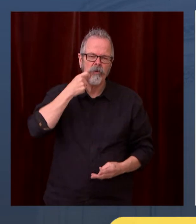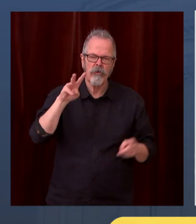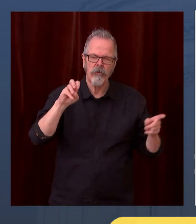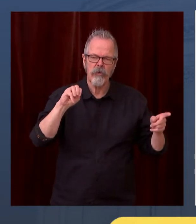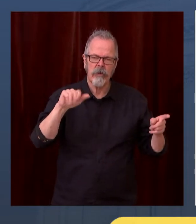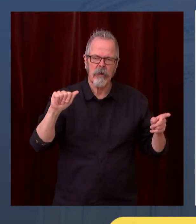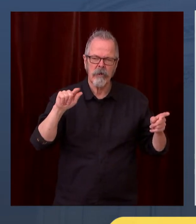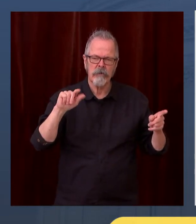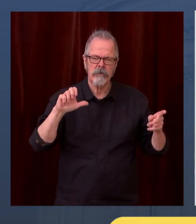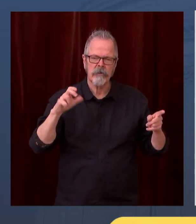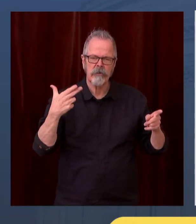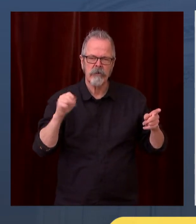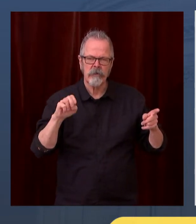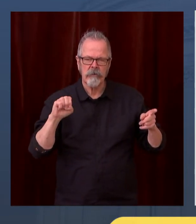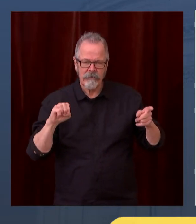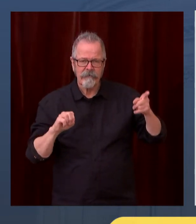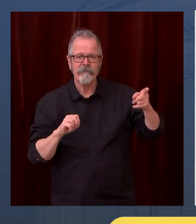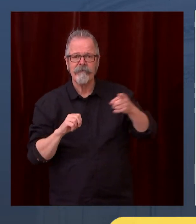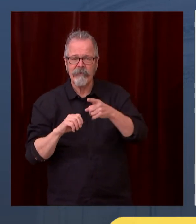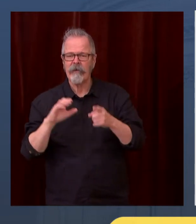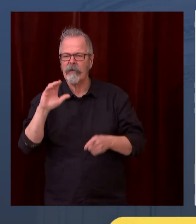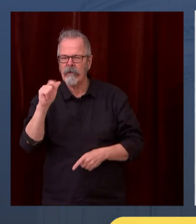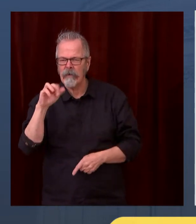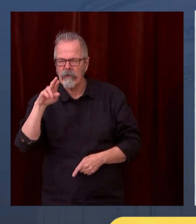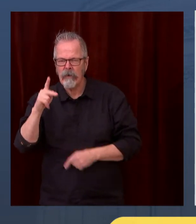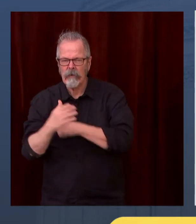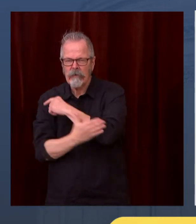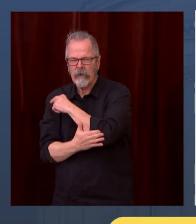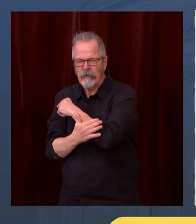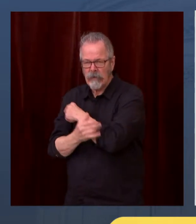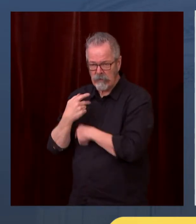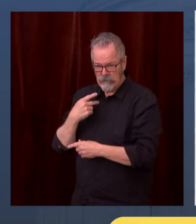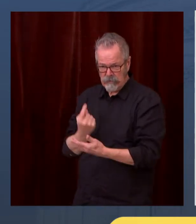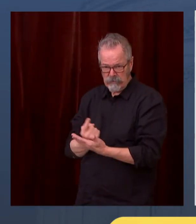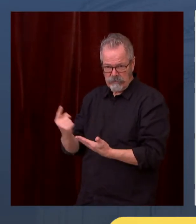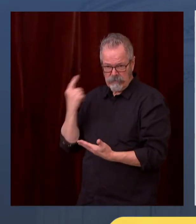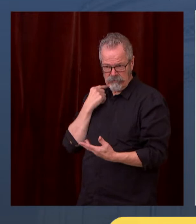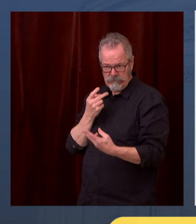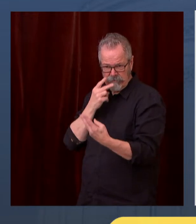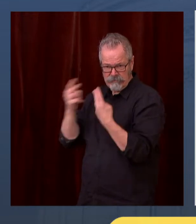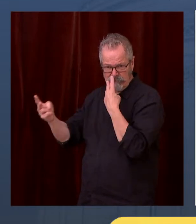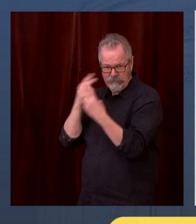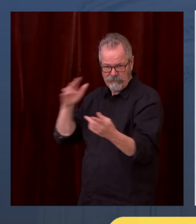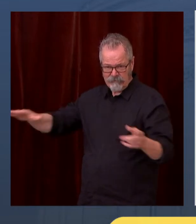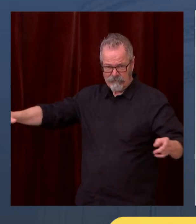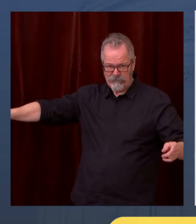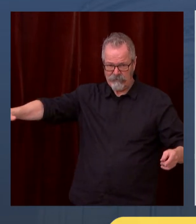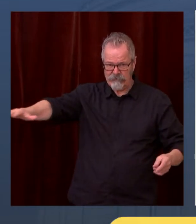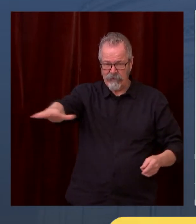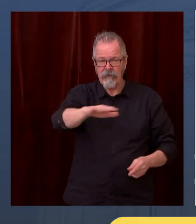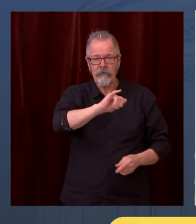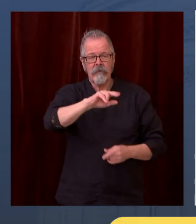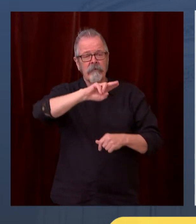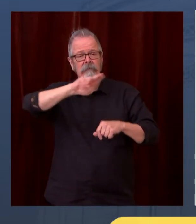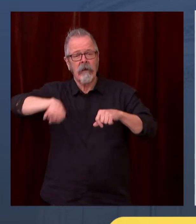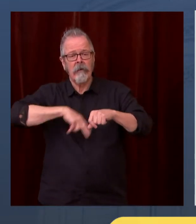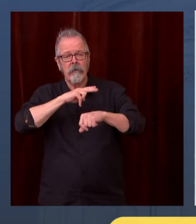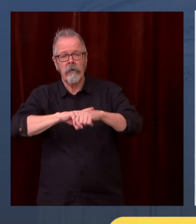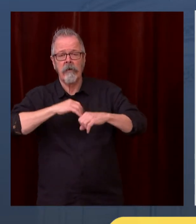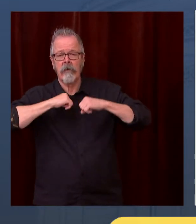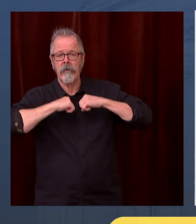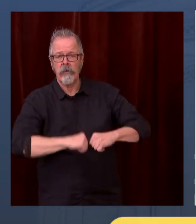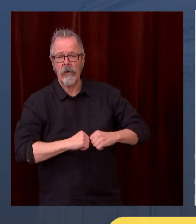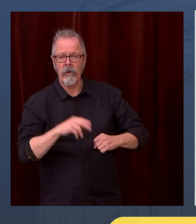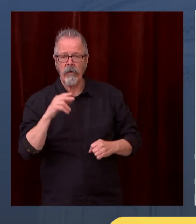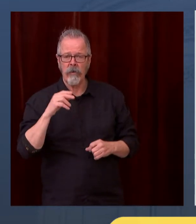County area just last week together, and we had the opportunity to visit with our Guard partners, but also with others on the